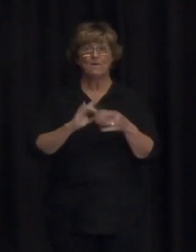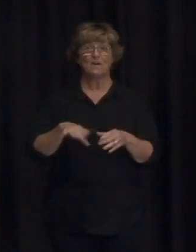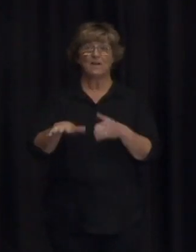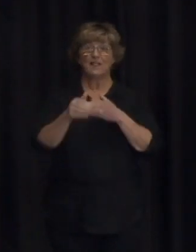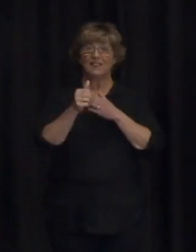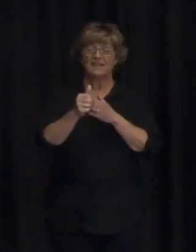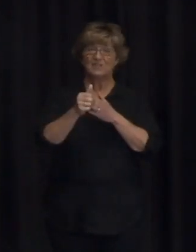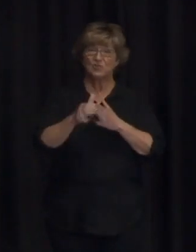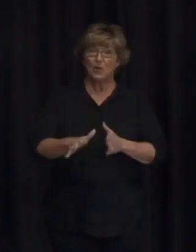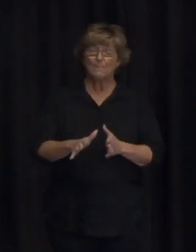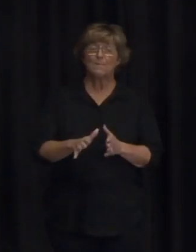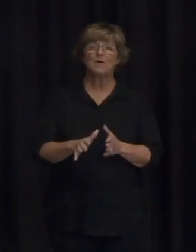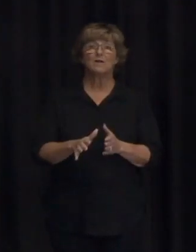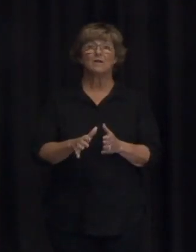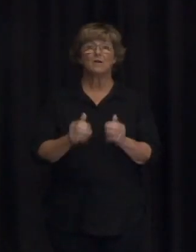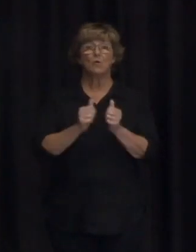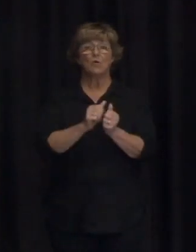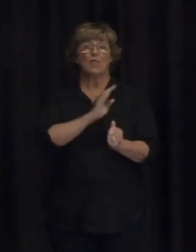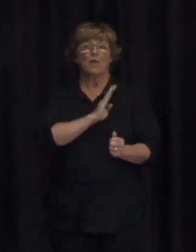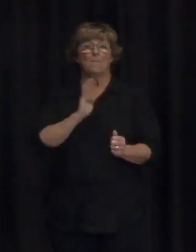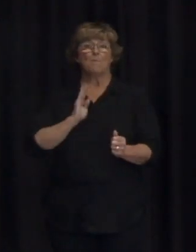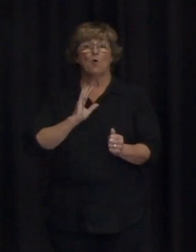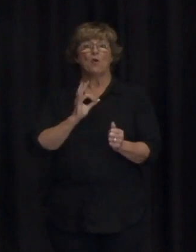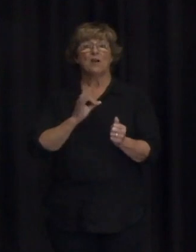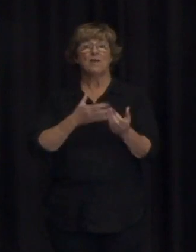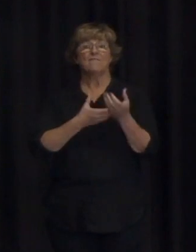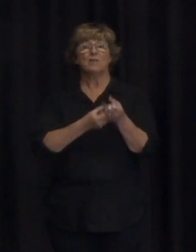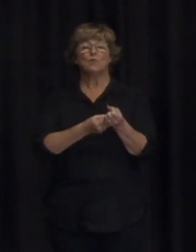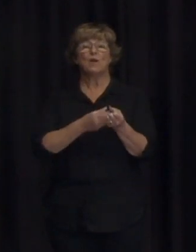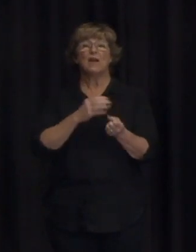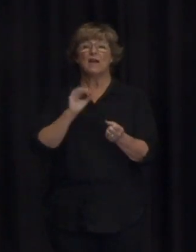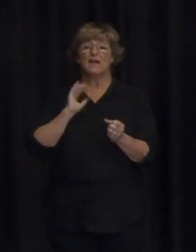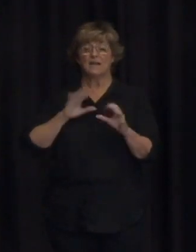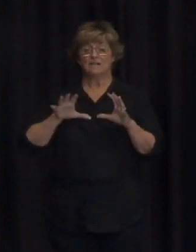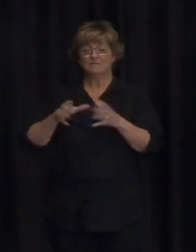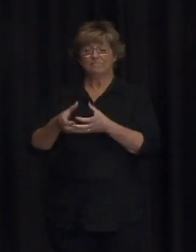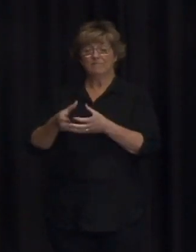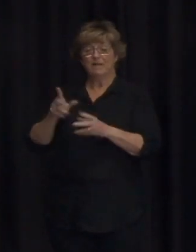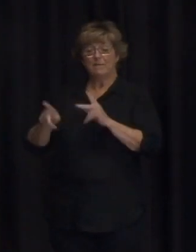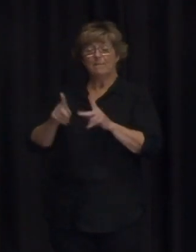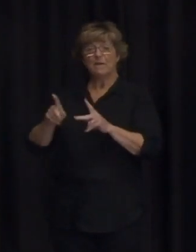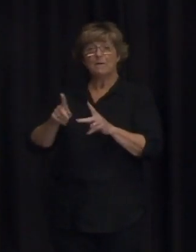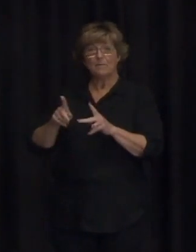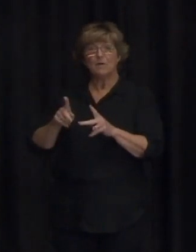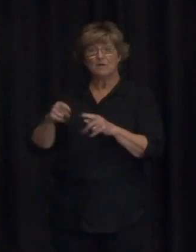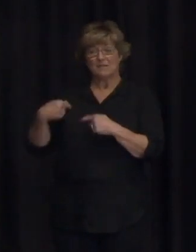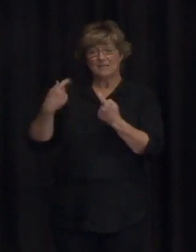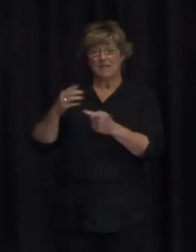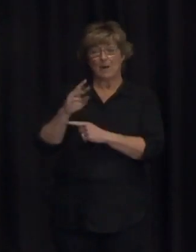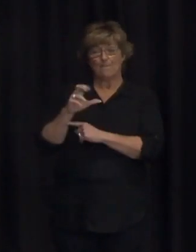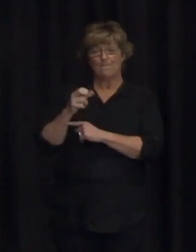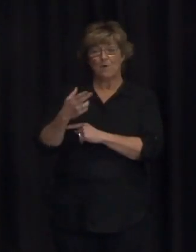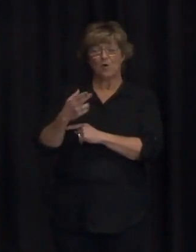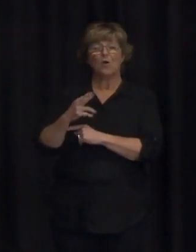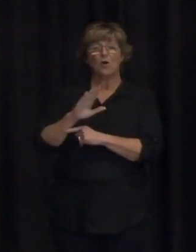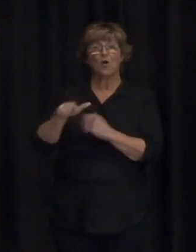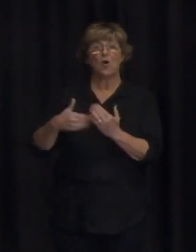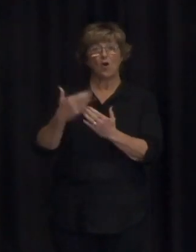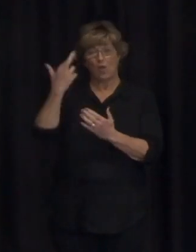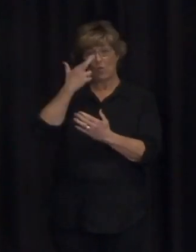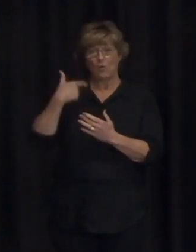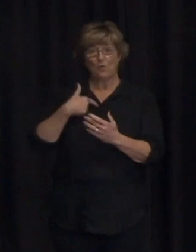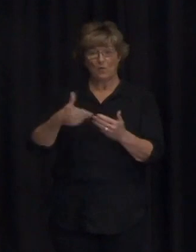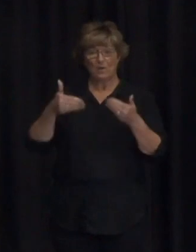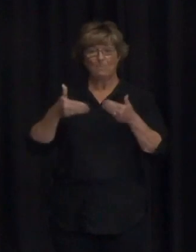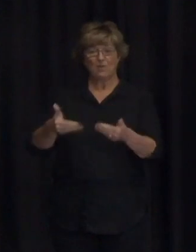leadership, along with our board of trustees and my cabinet, who's worked tirelessly since March, are all the reason that we're able to move